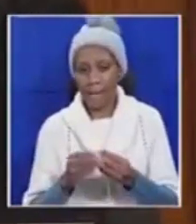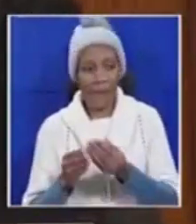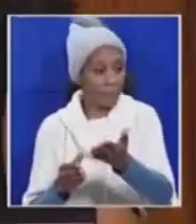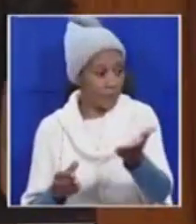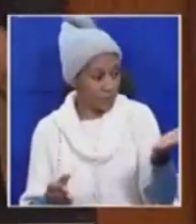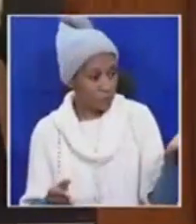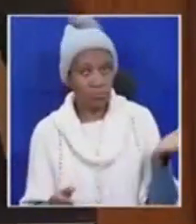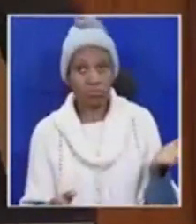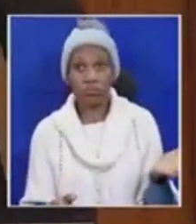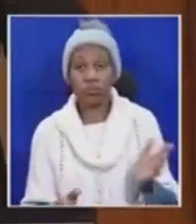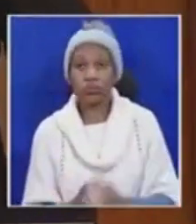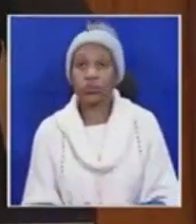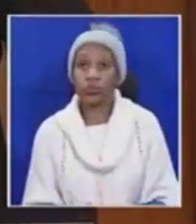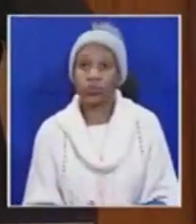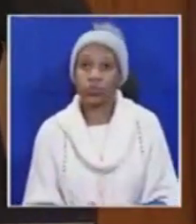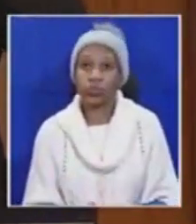House